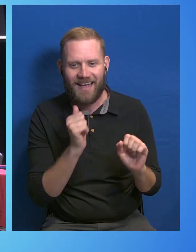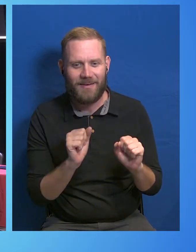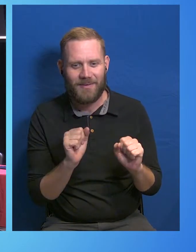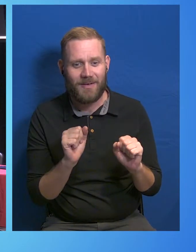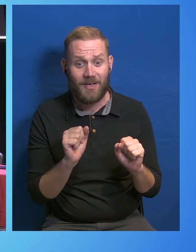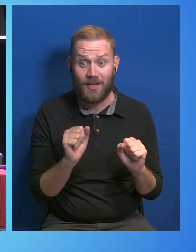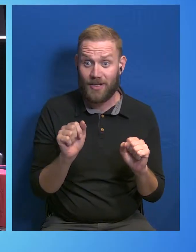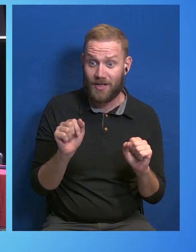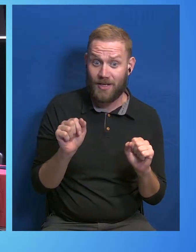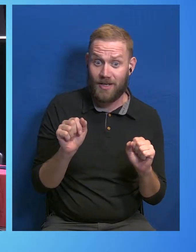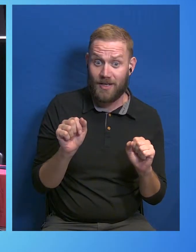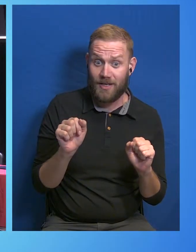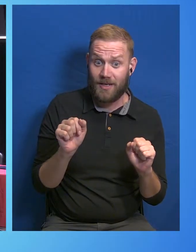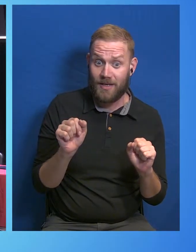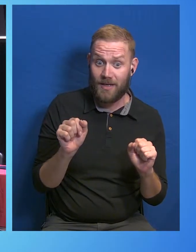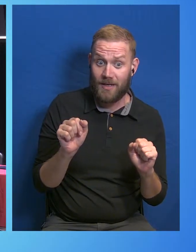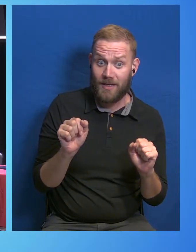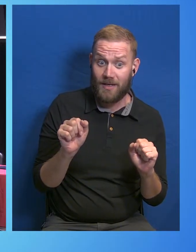Would you like to